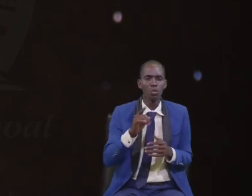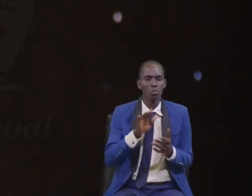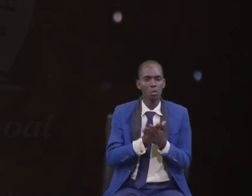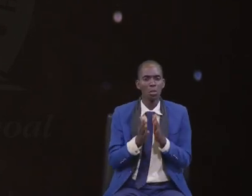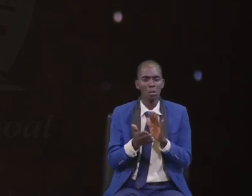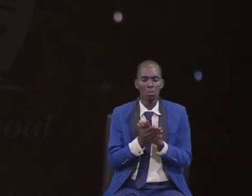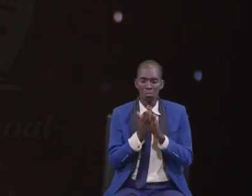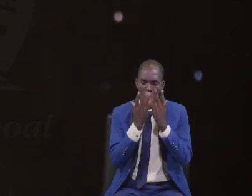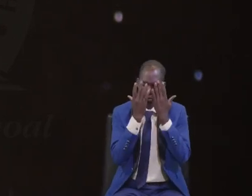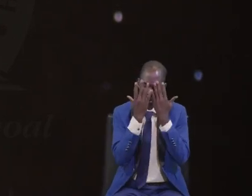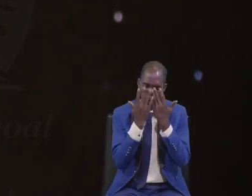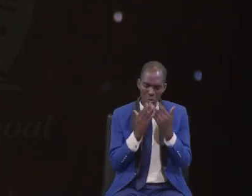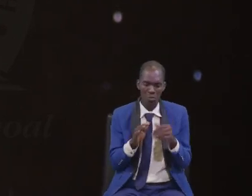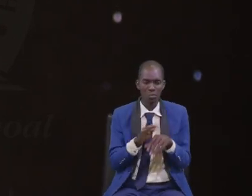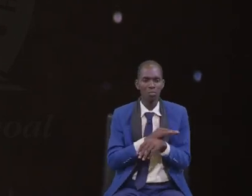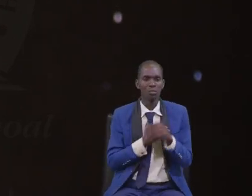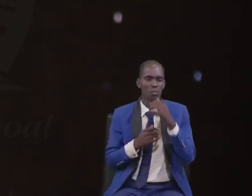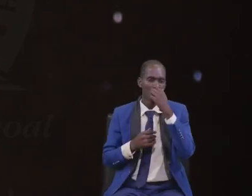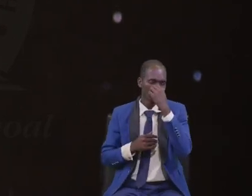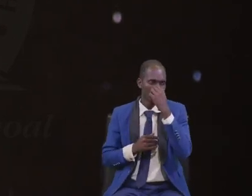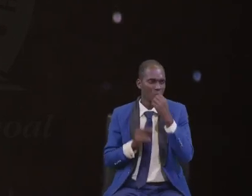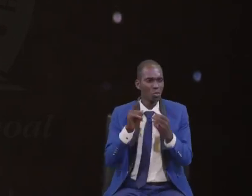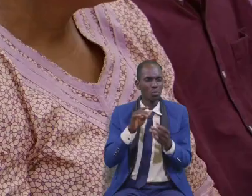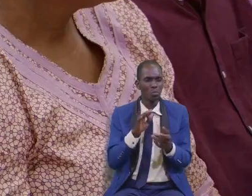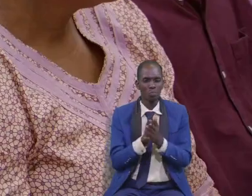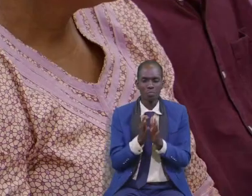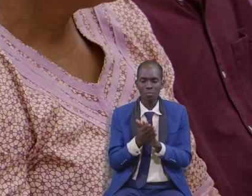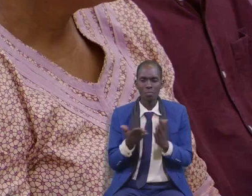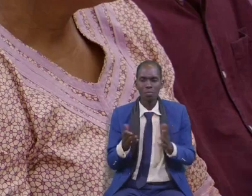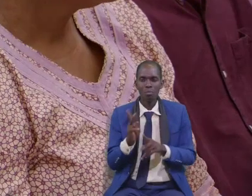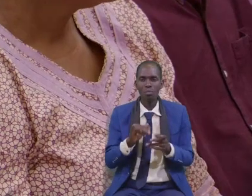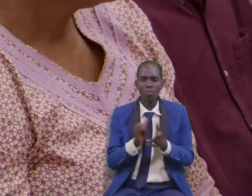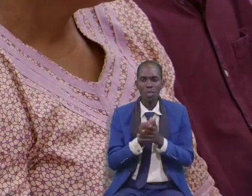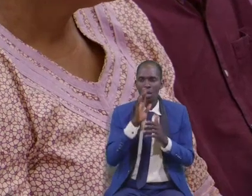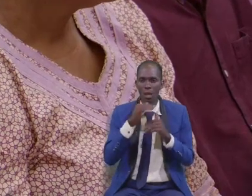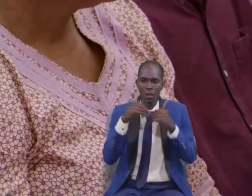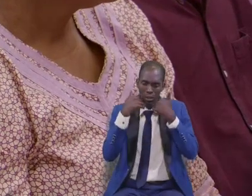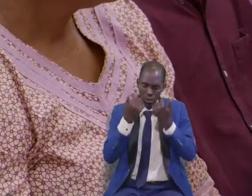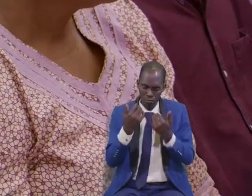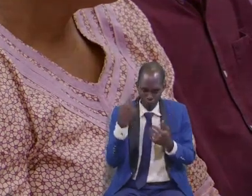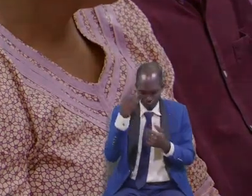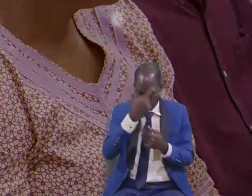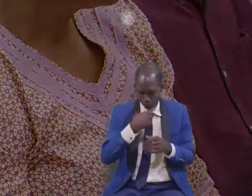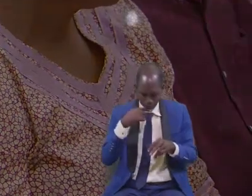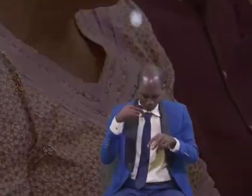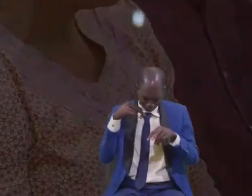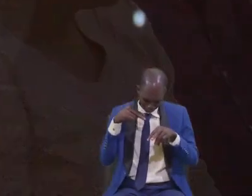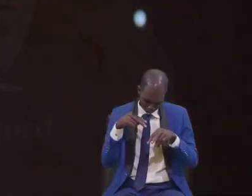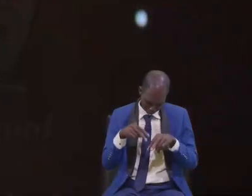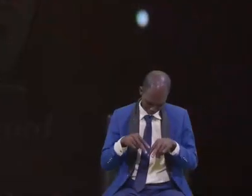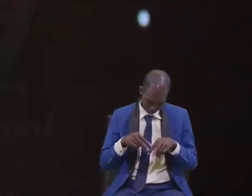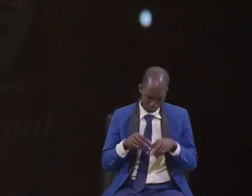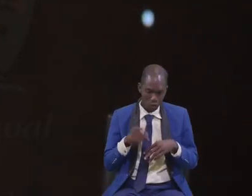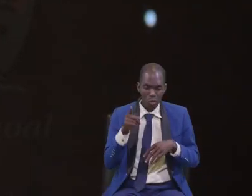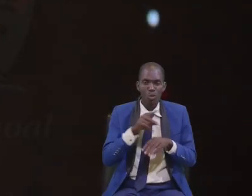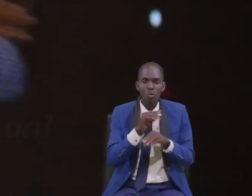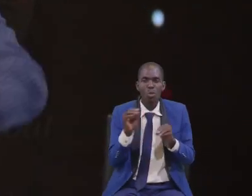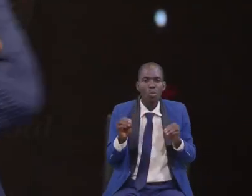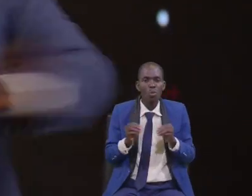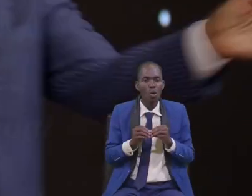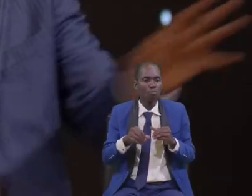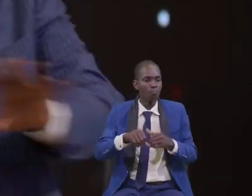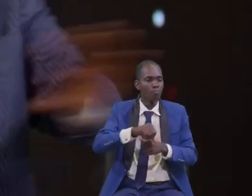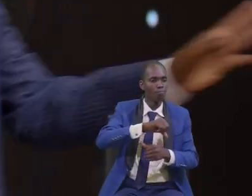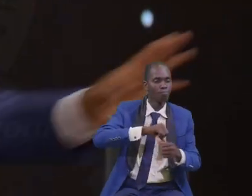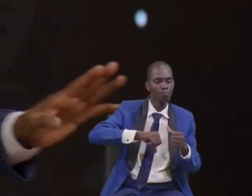You're moody. You hang your head. And you don't associate with anybody. There's